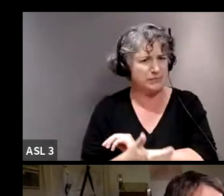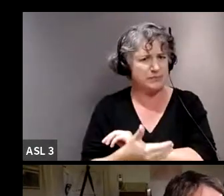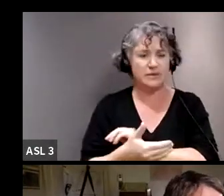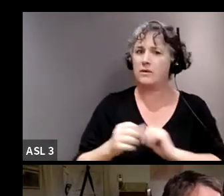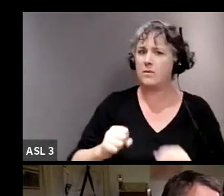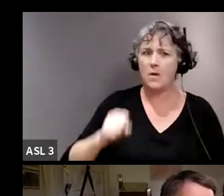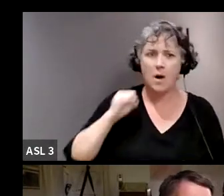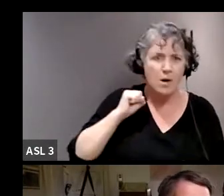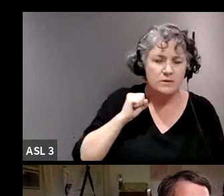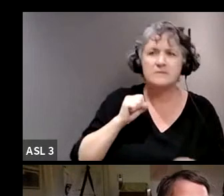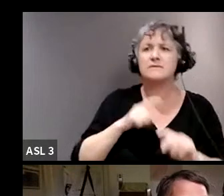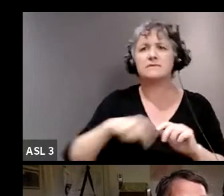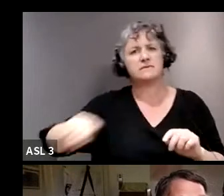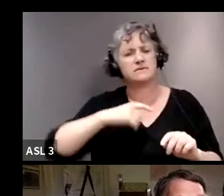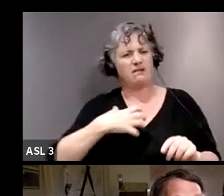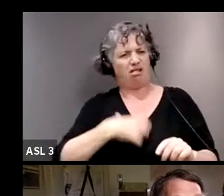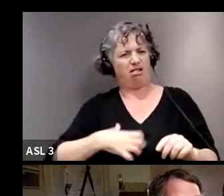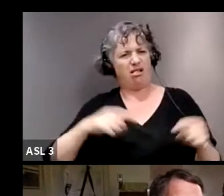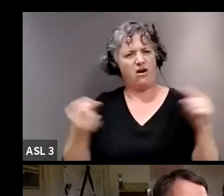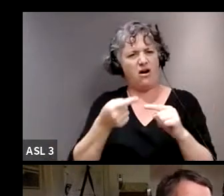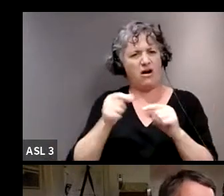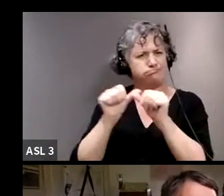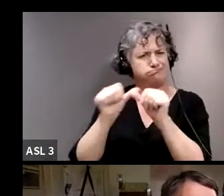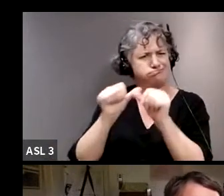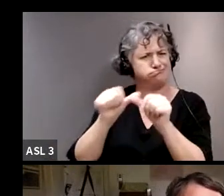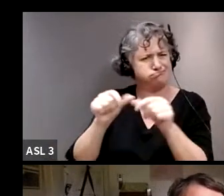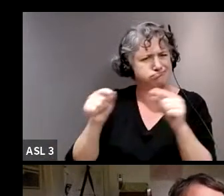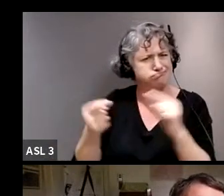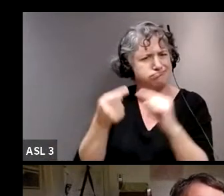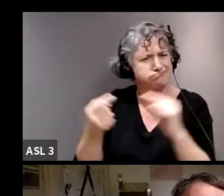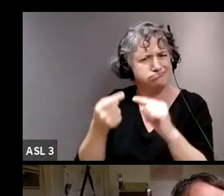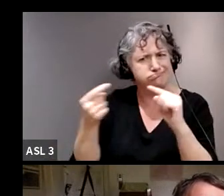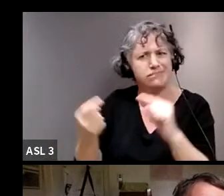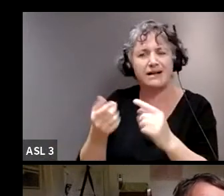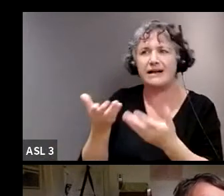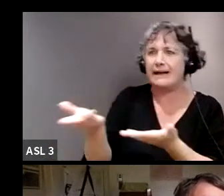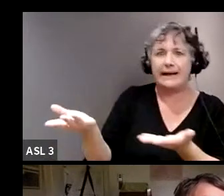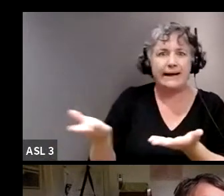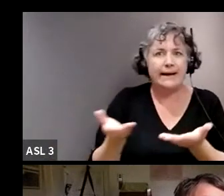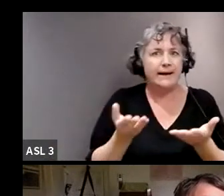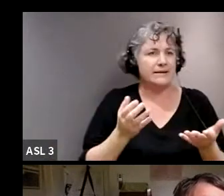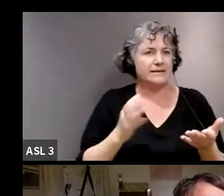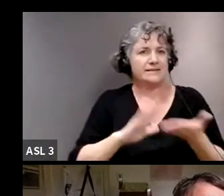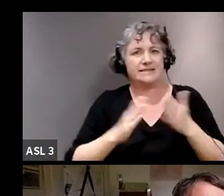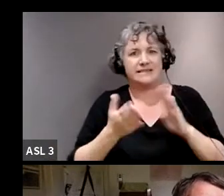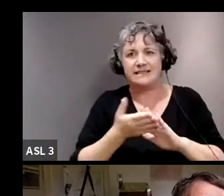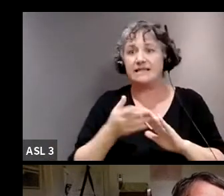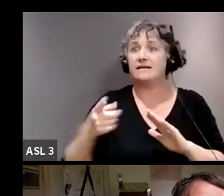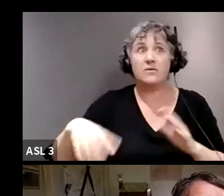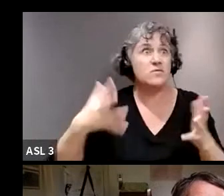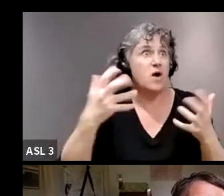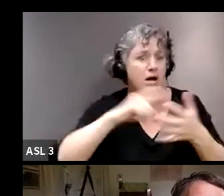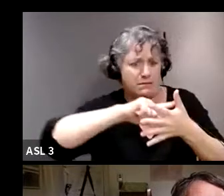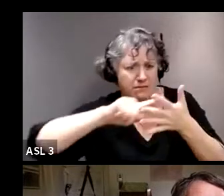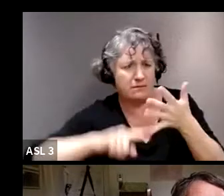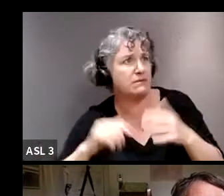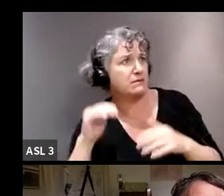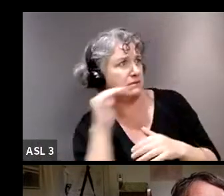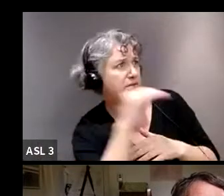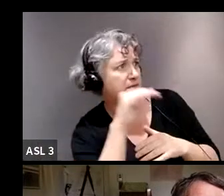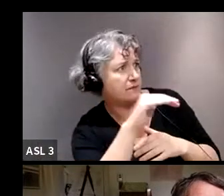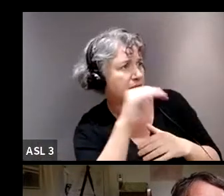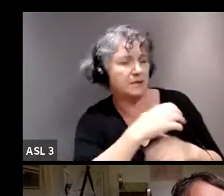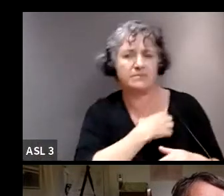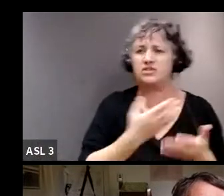because of funding but it is an indication that this city and its residents do not exist at the whims and wants of the police service and that we can